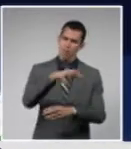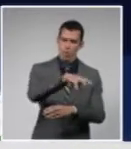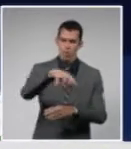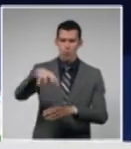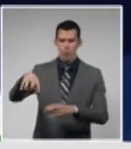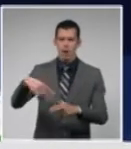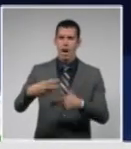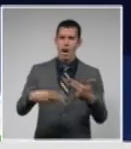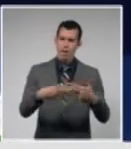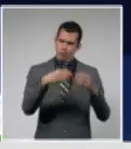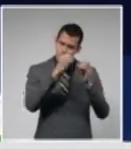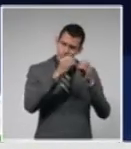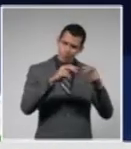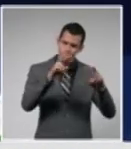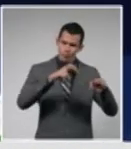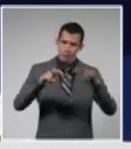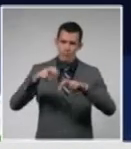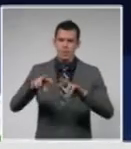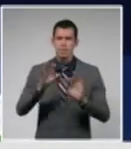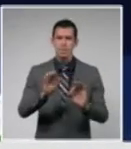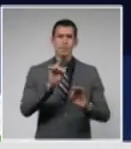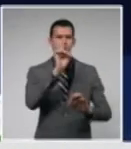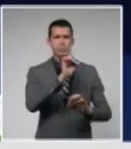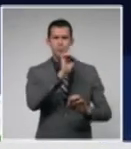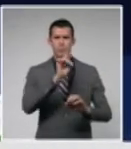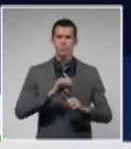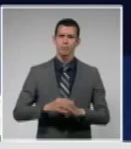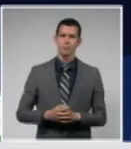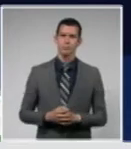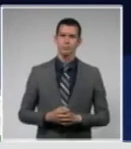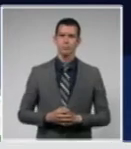564 in the Genetic Engineering and Biotechnology Center Lab,